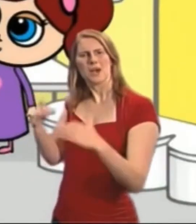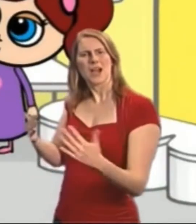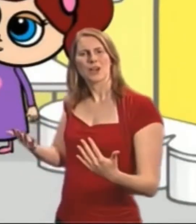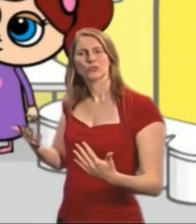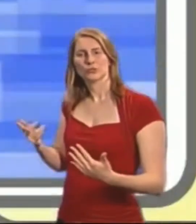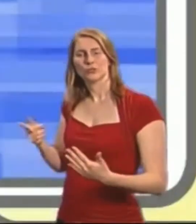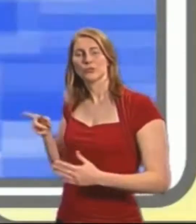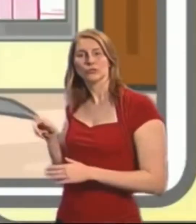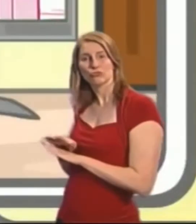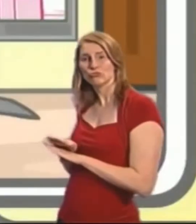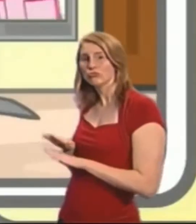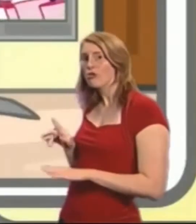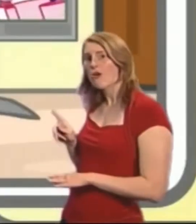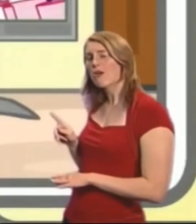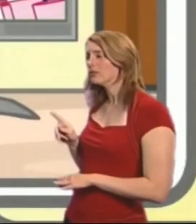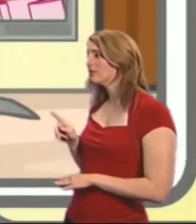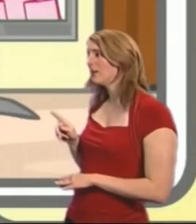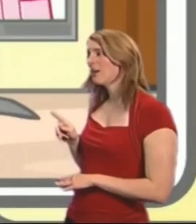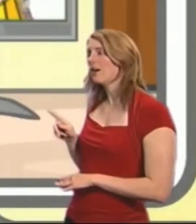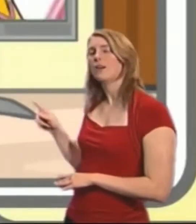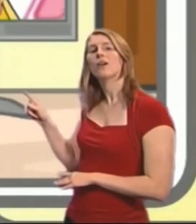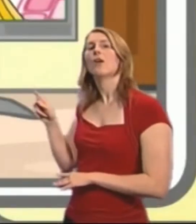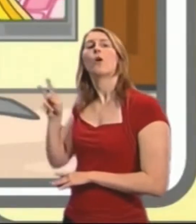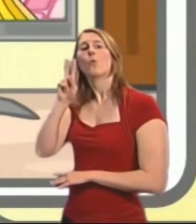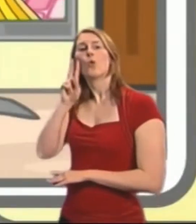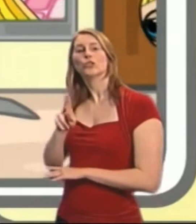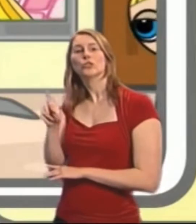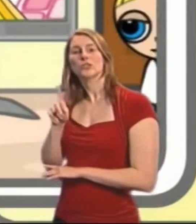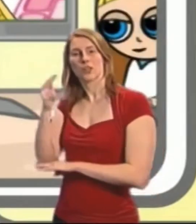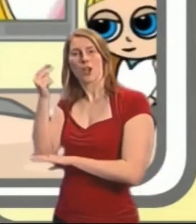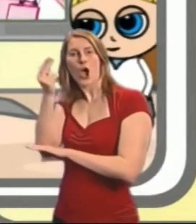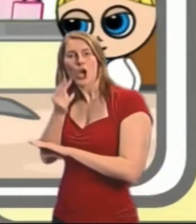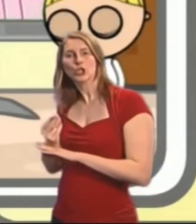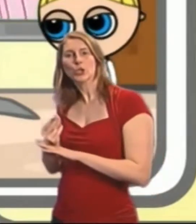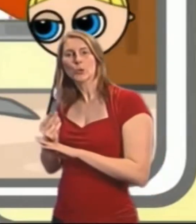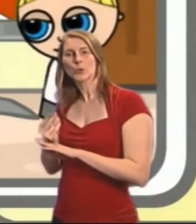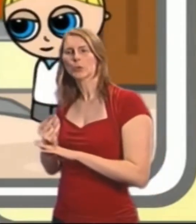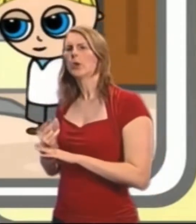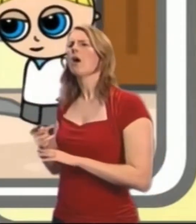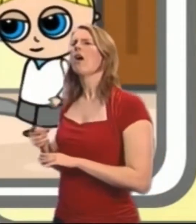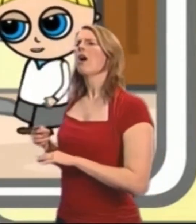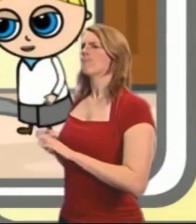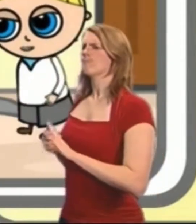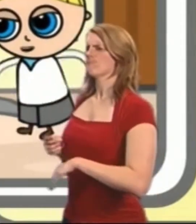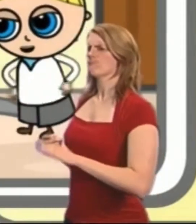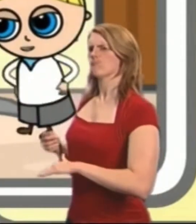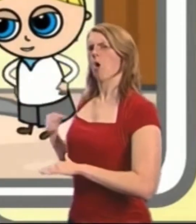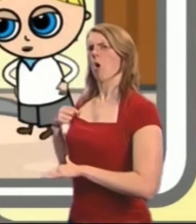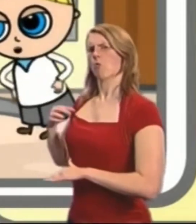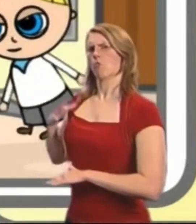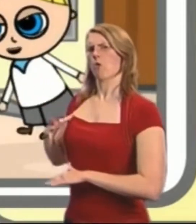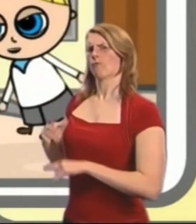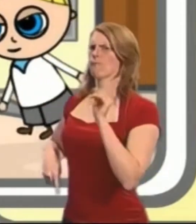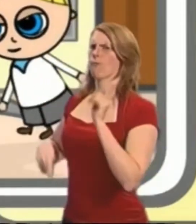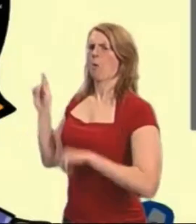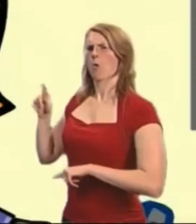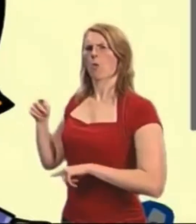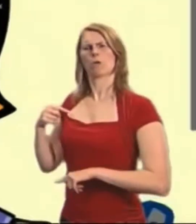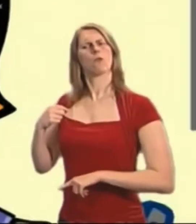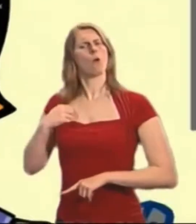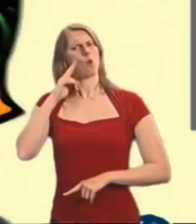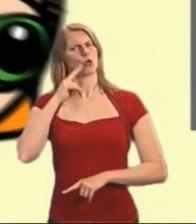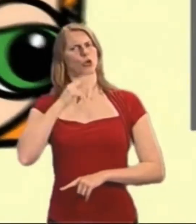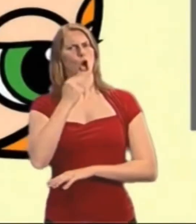She's not. She's not watching football. She's watching a cartoon. I want football.